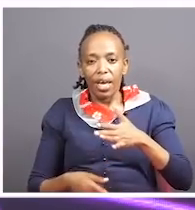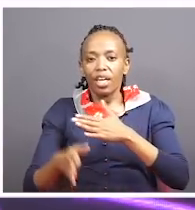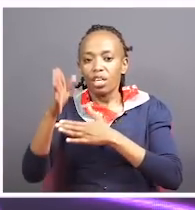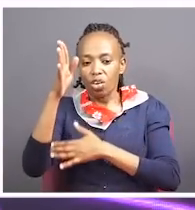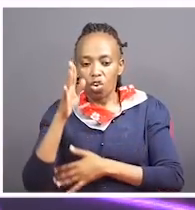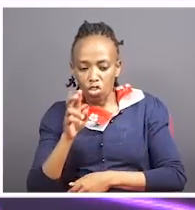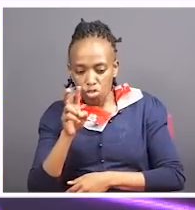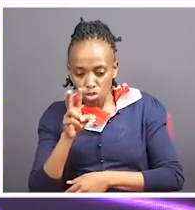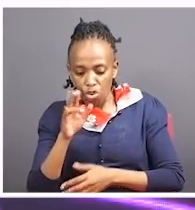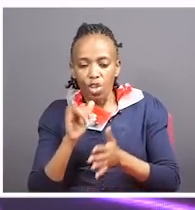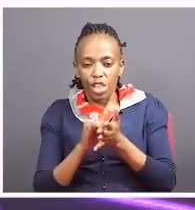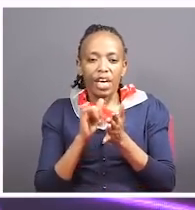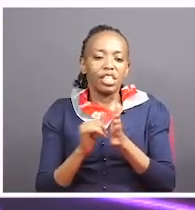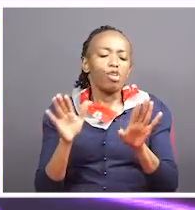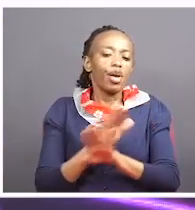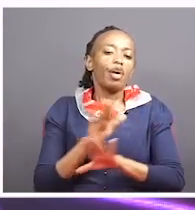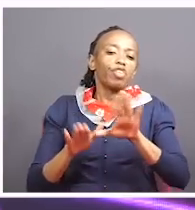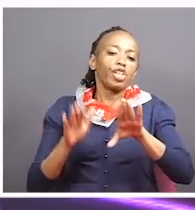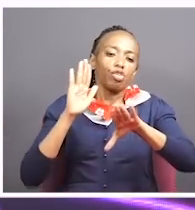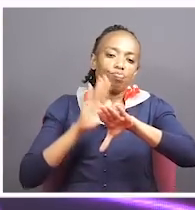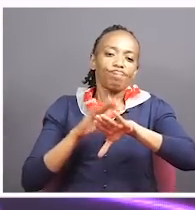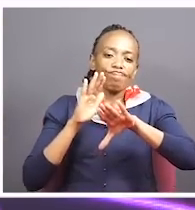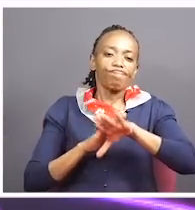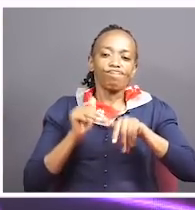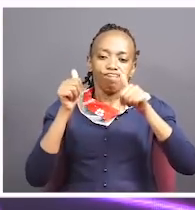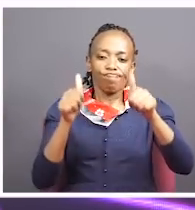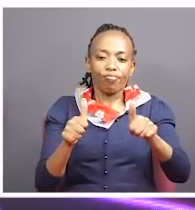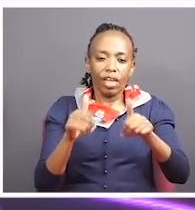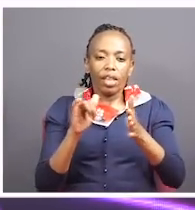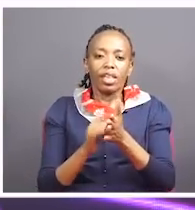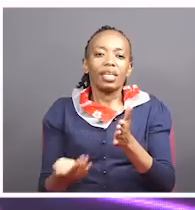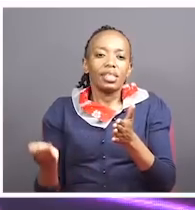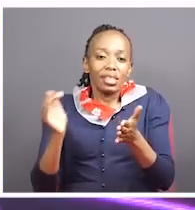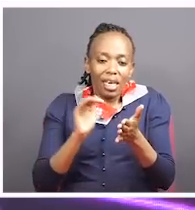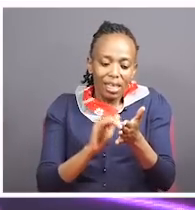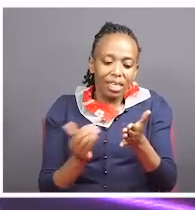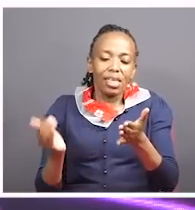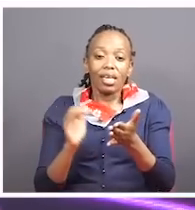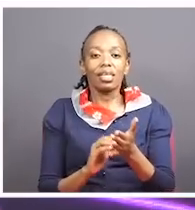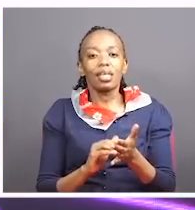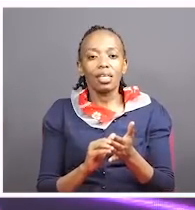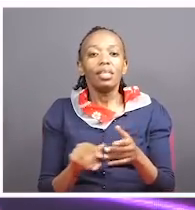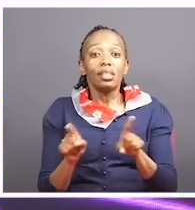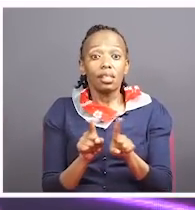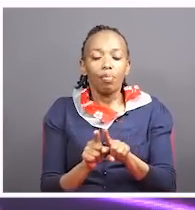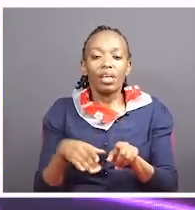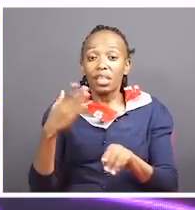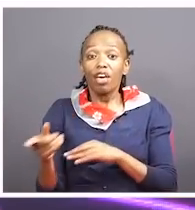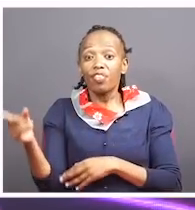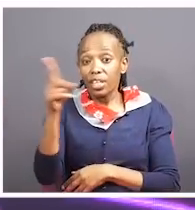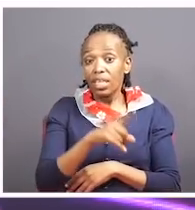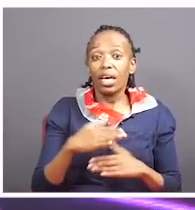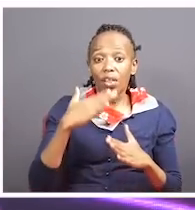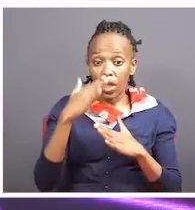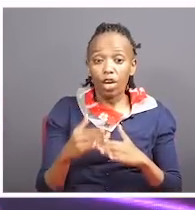and God saw that it was good. That is repeated over and over again. So it's like every